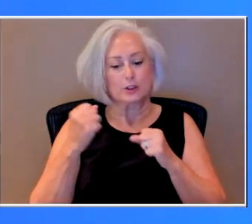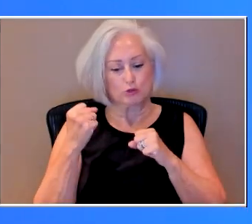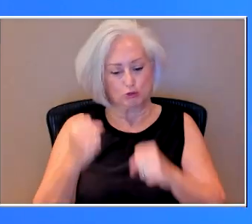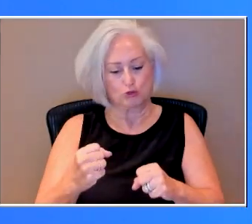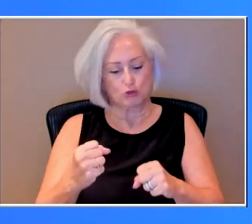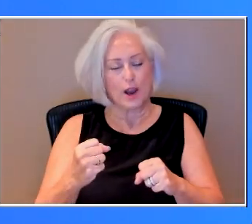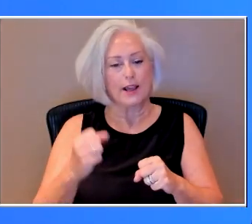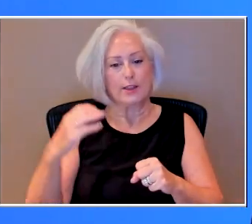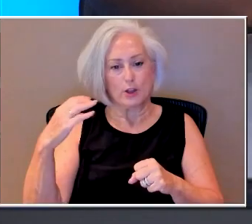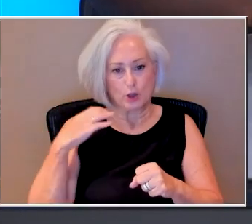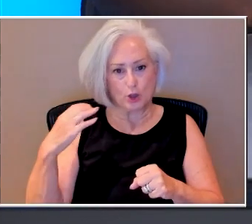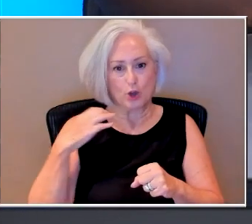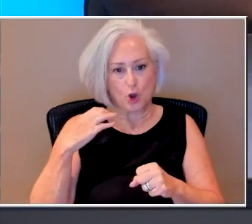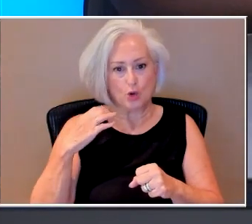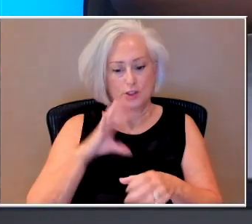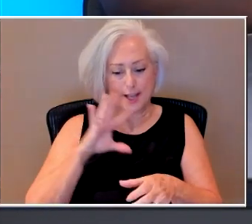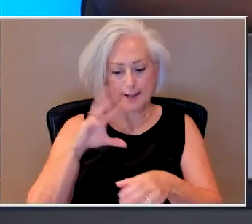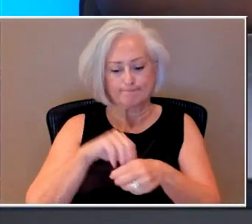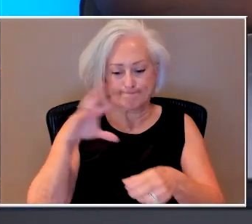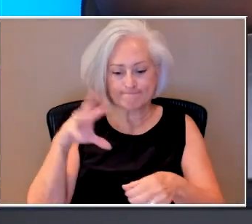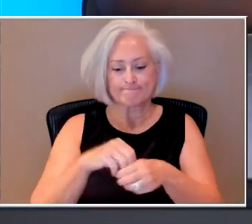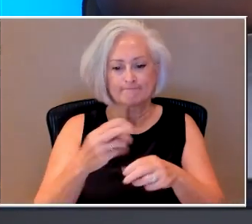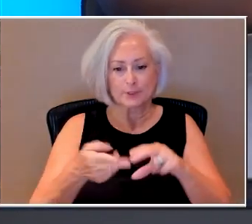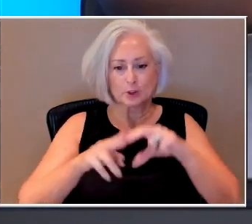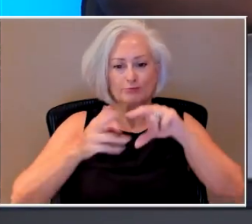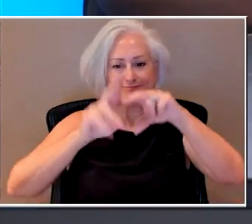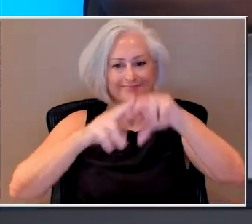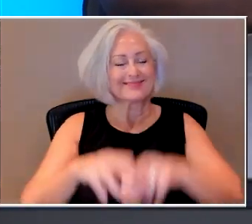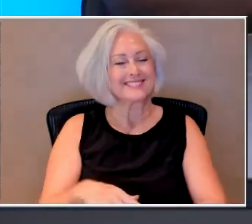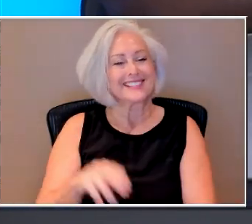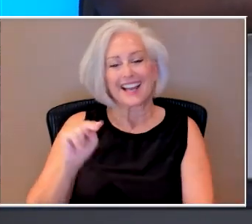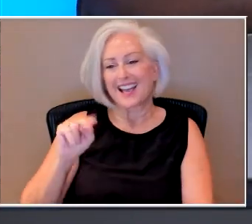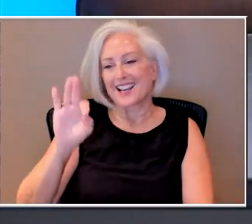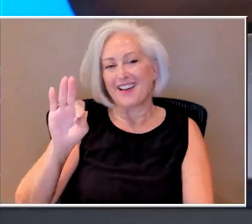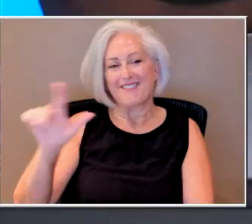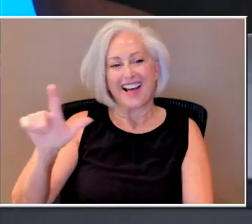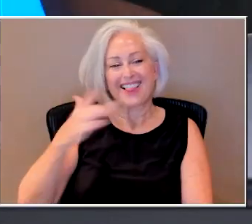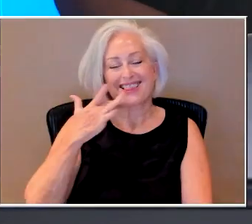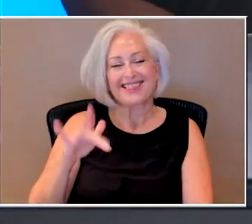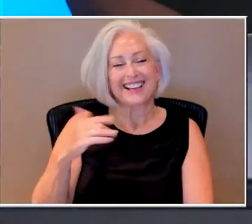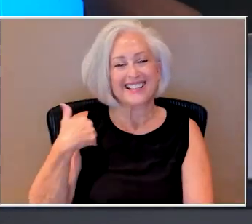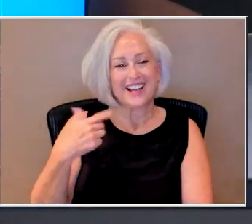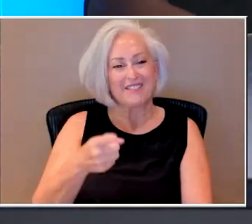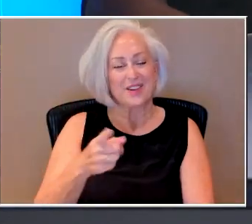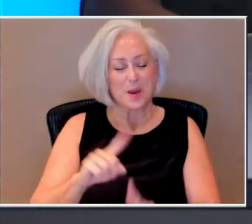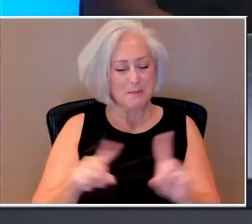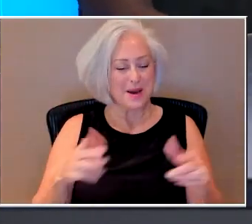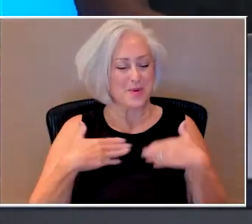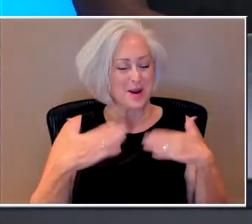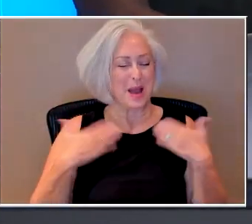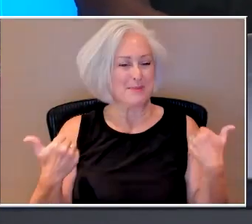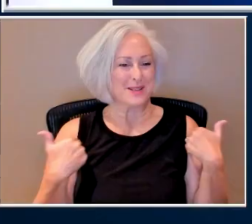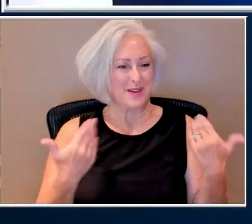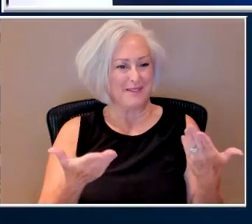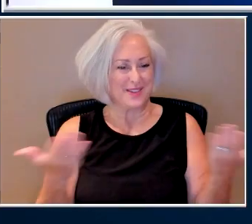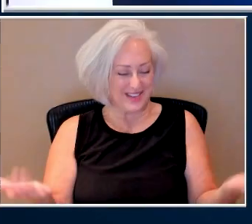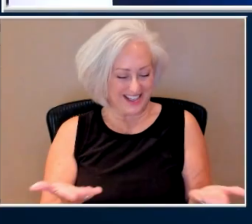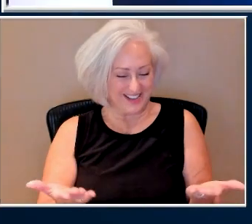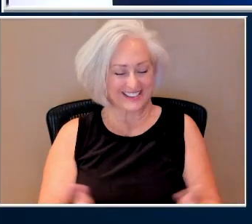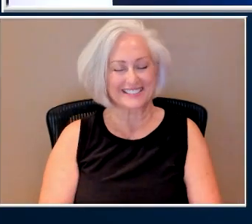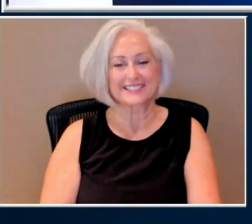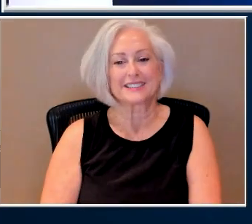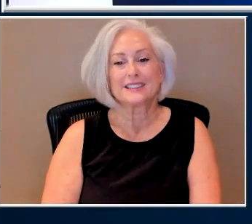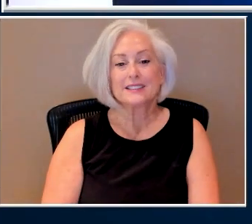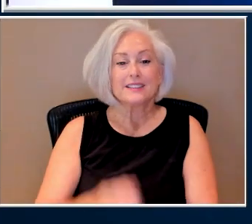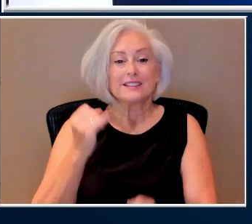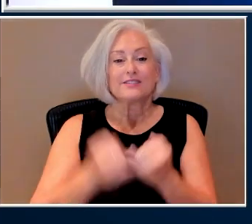house on top of it. I bet, yeah. NFL, lucky to have you, but we got you now. So we're glad to have you now. So, well, let's get our takeaways today. I